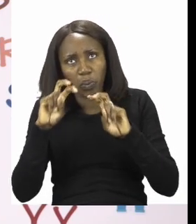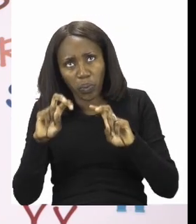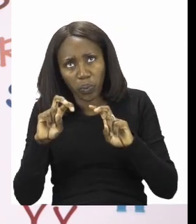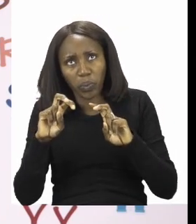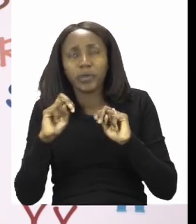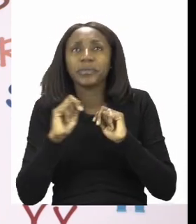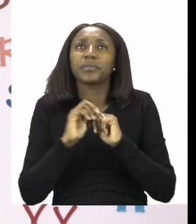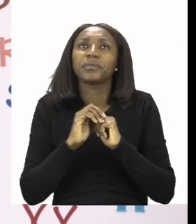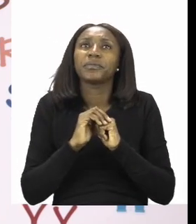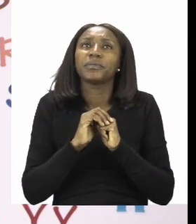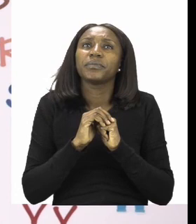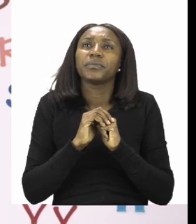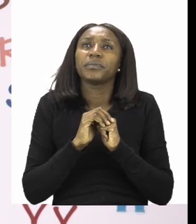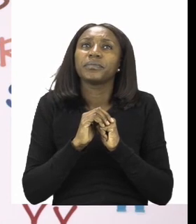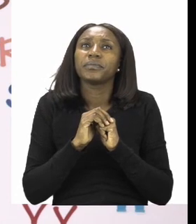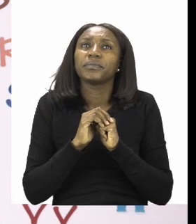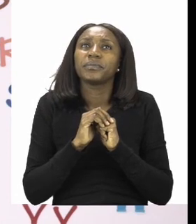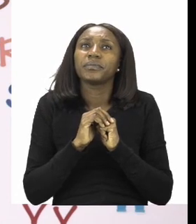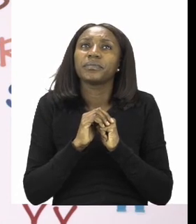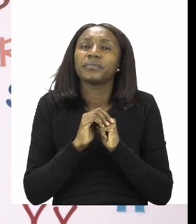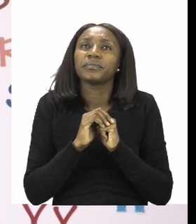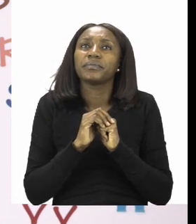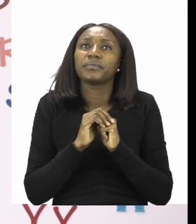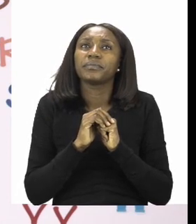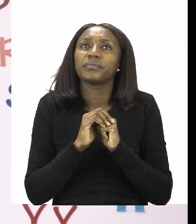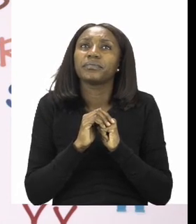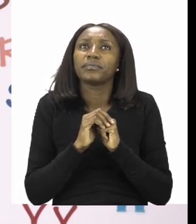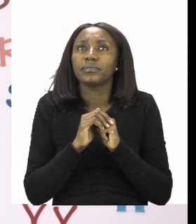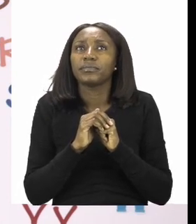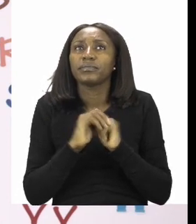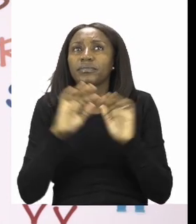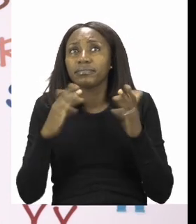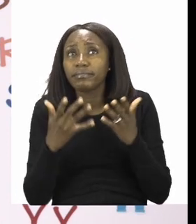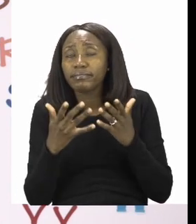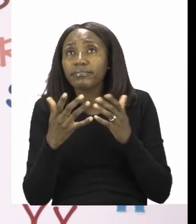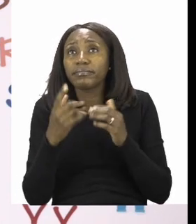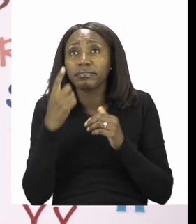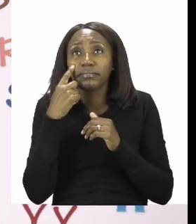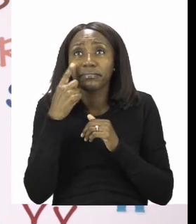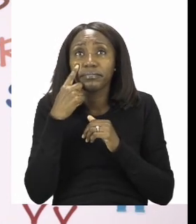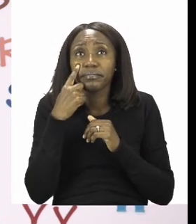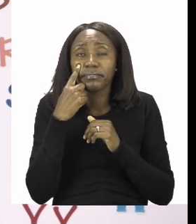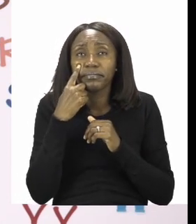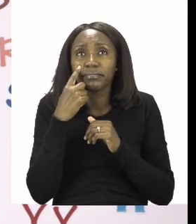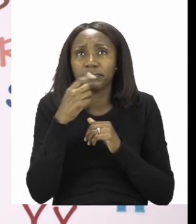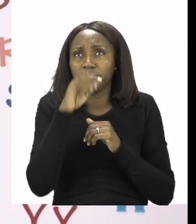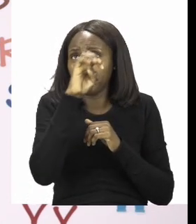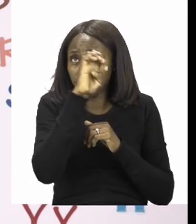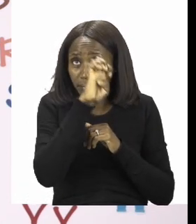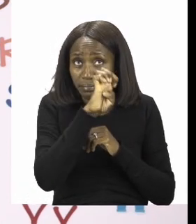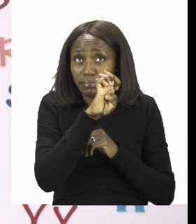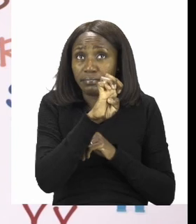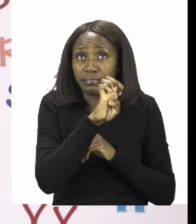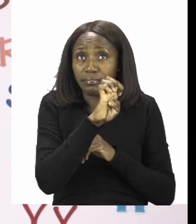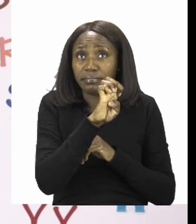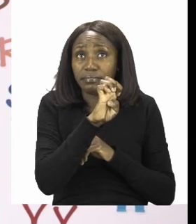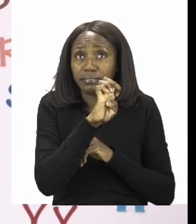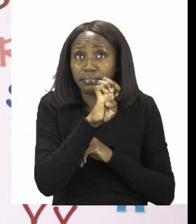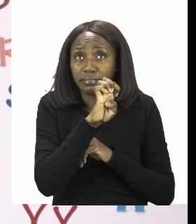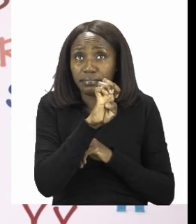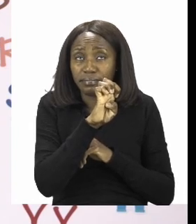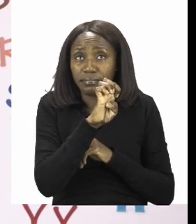word. I'm going to start by going down. I have my first